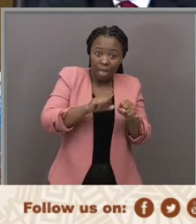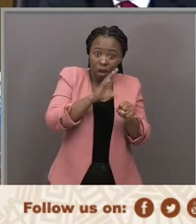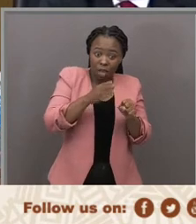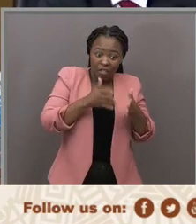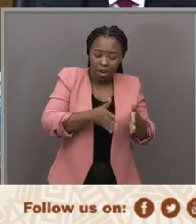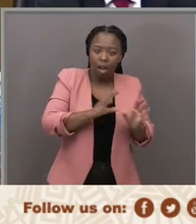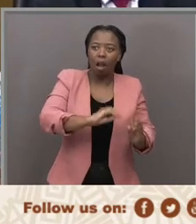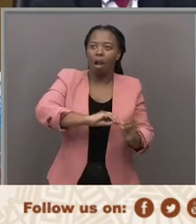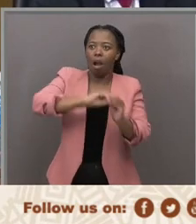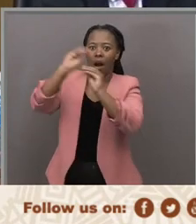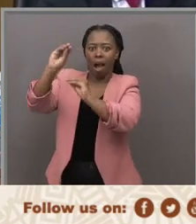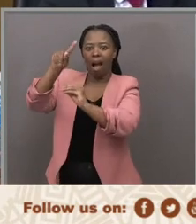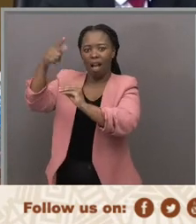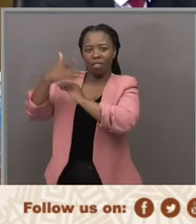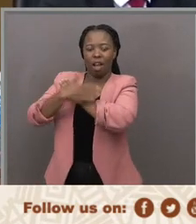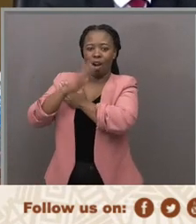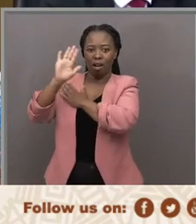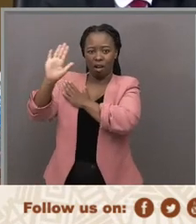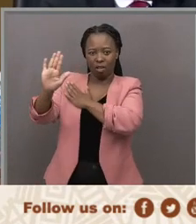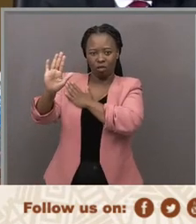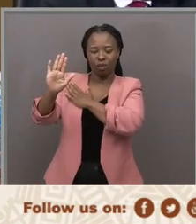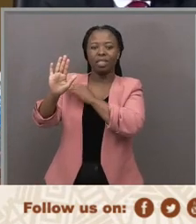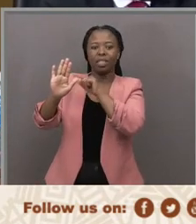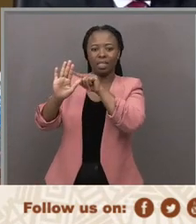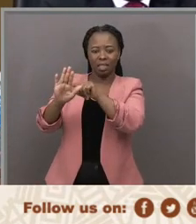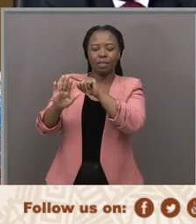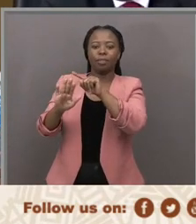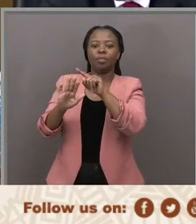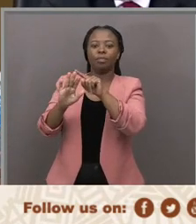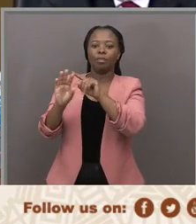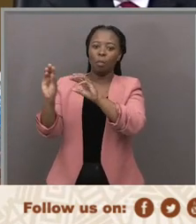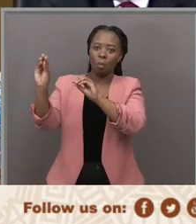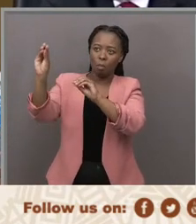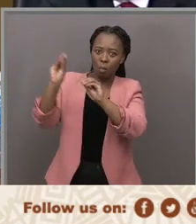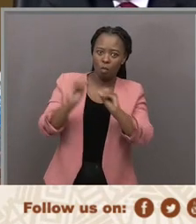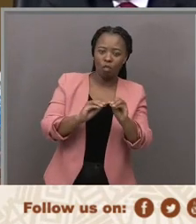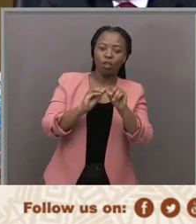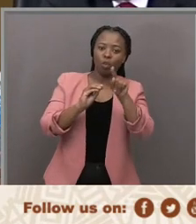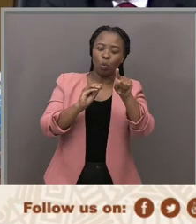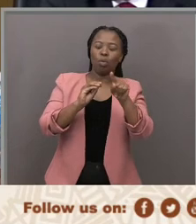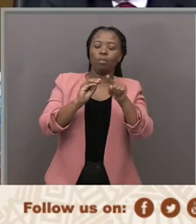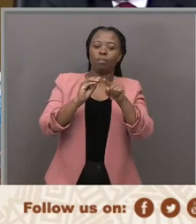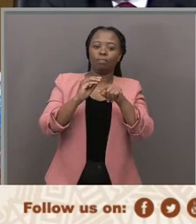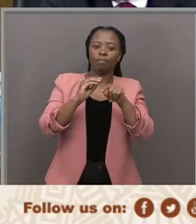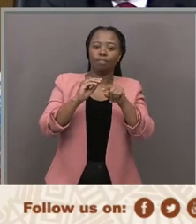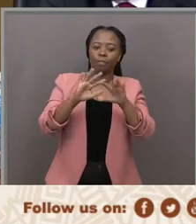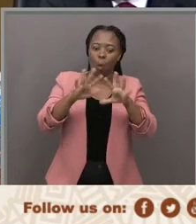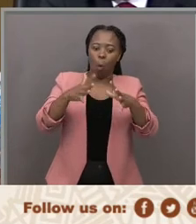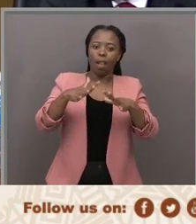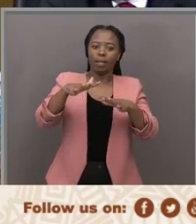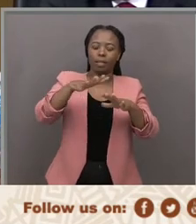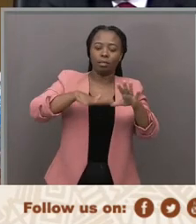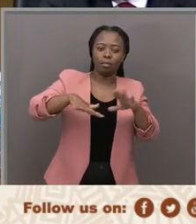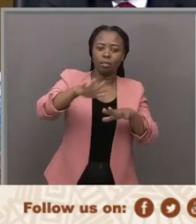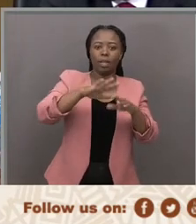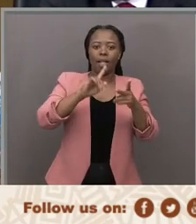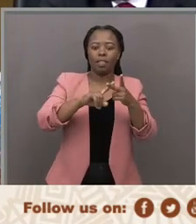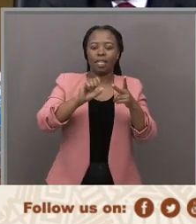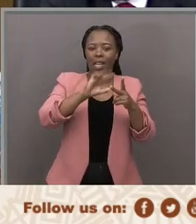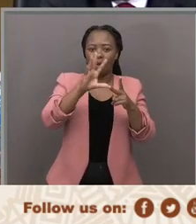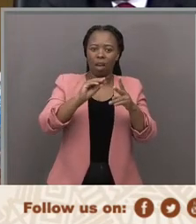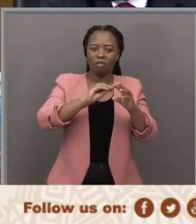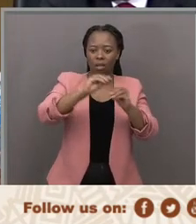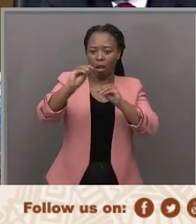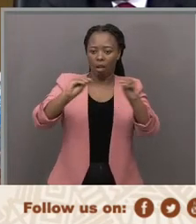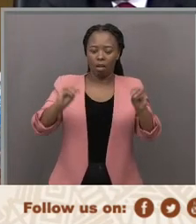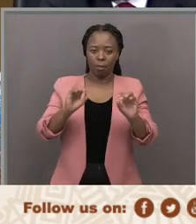the ports, so they can be moved into our continent and to the world. I want to give progress report also on the